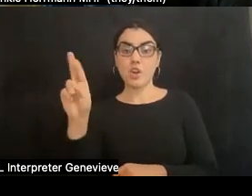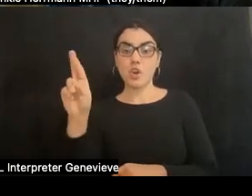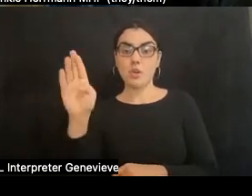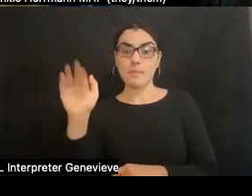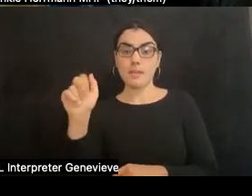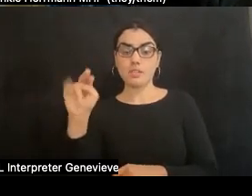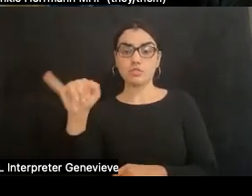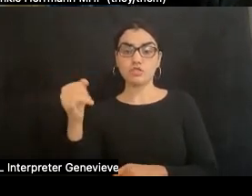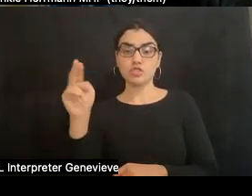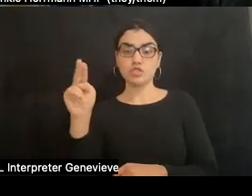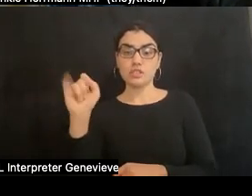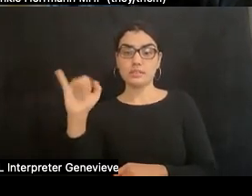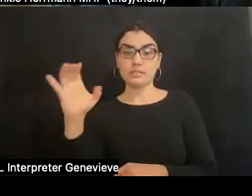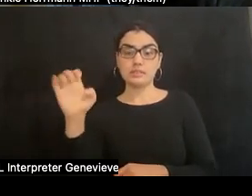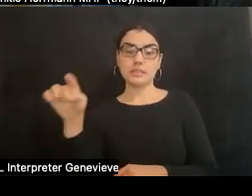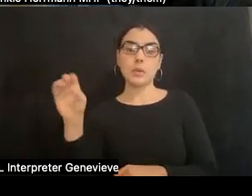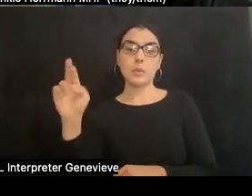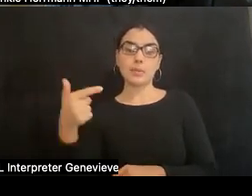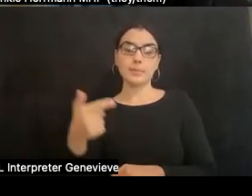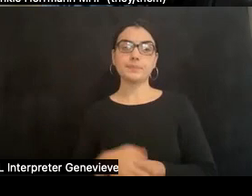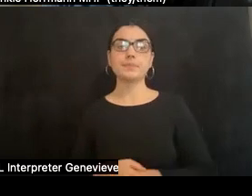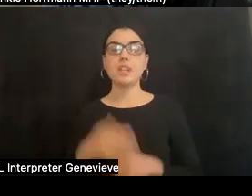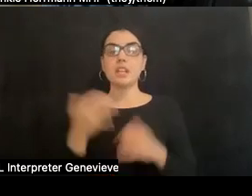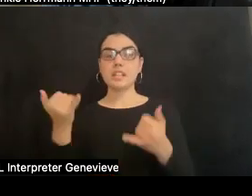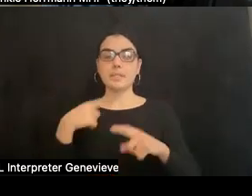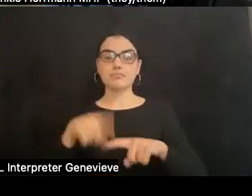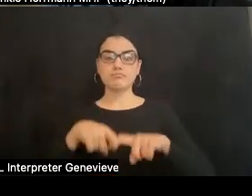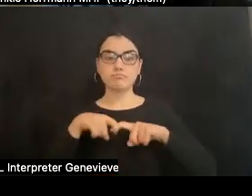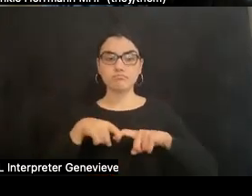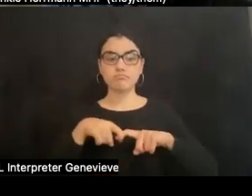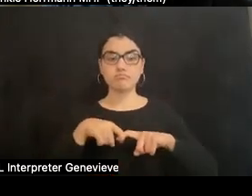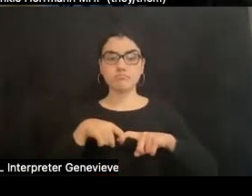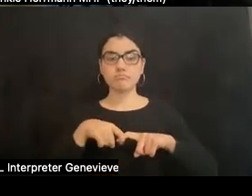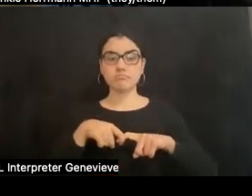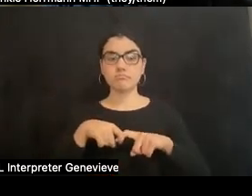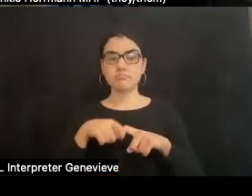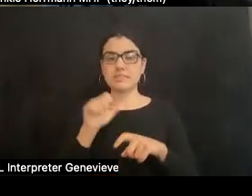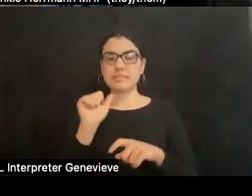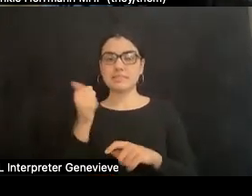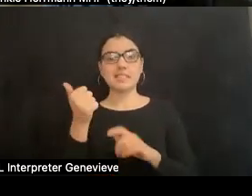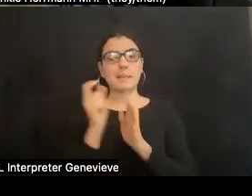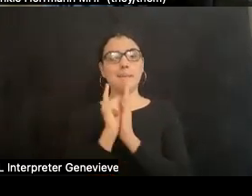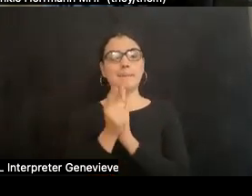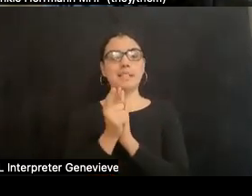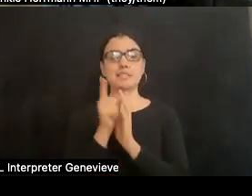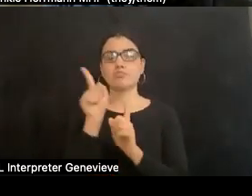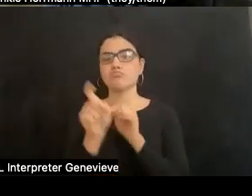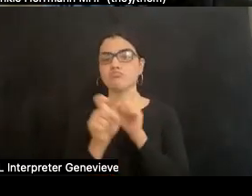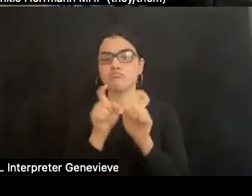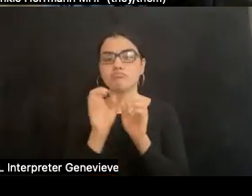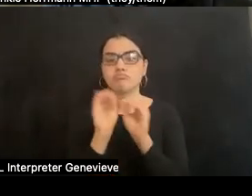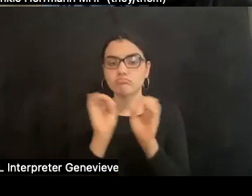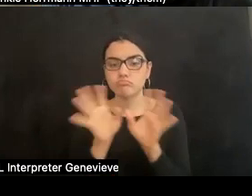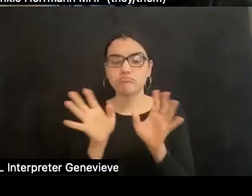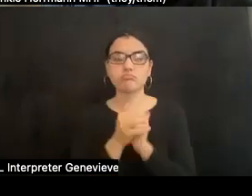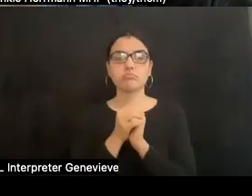HARP@urbanjustice.org. Okay, so now I'm going to pause for, we can take 10 minutes for any kind of like questions,